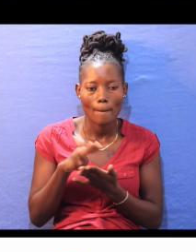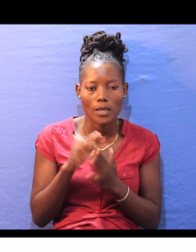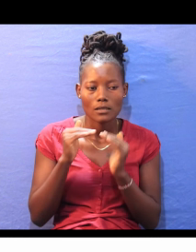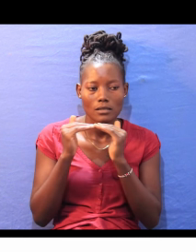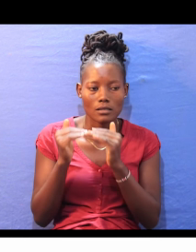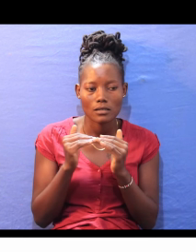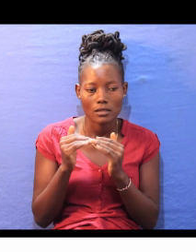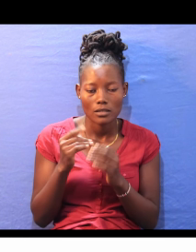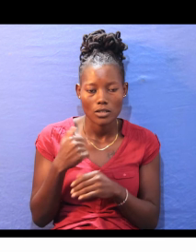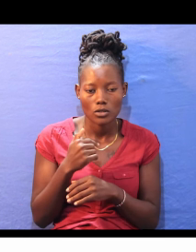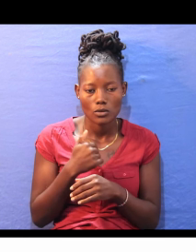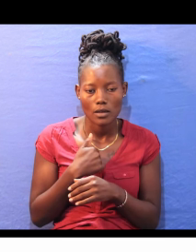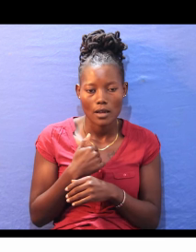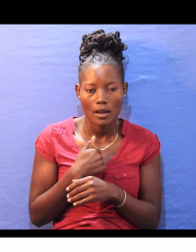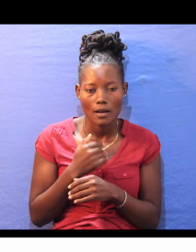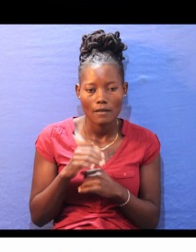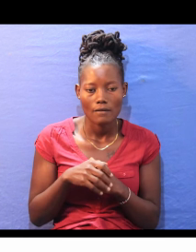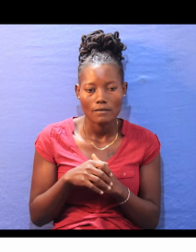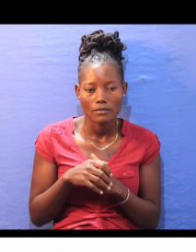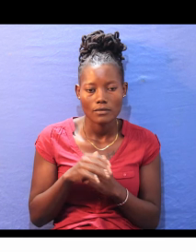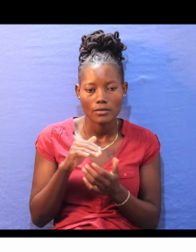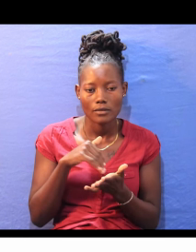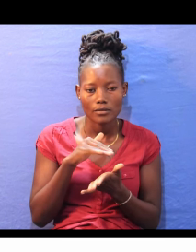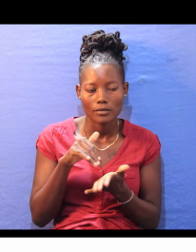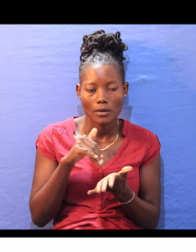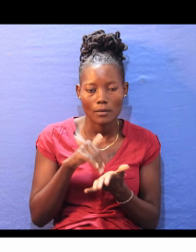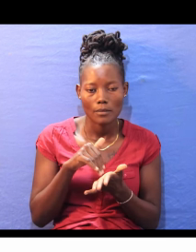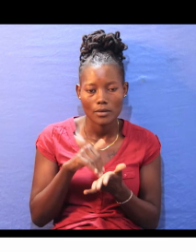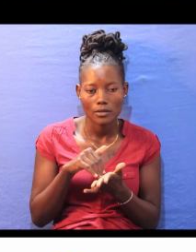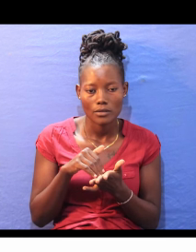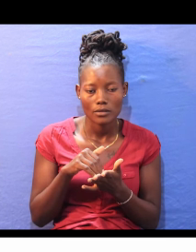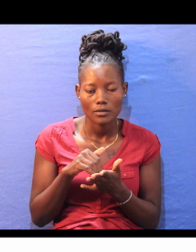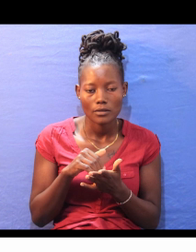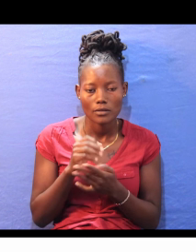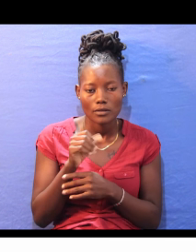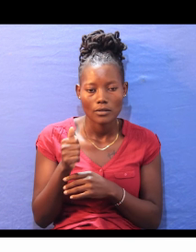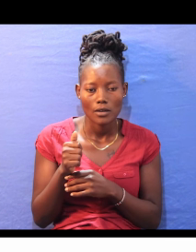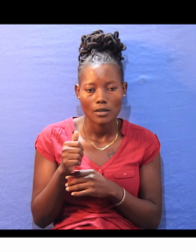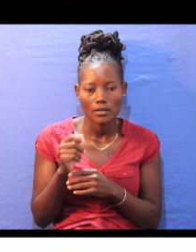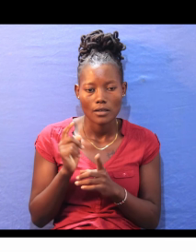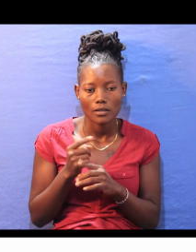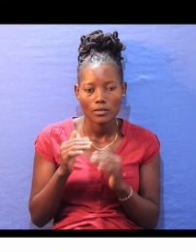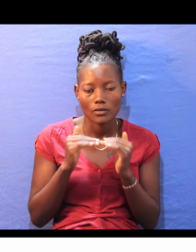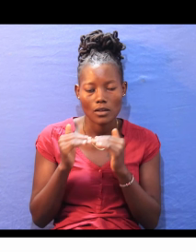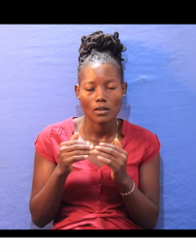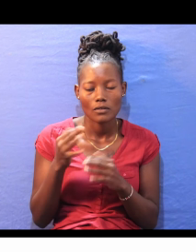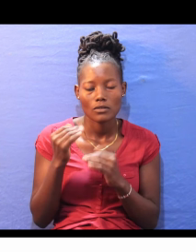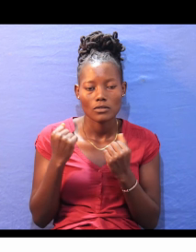We have a beginner, an intermediate, an advanced intermediate, and then an elite levels of strength development.